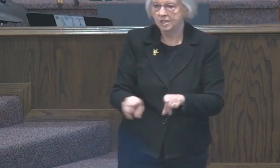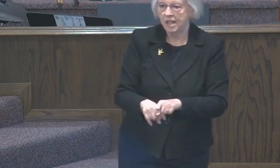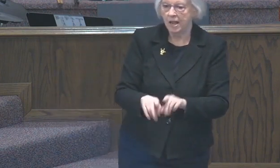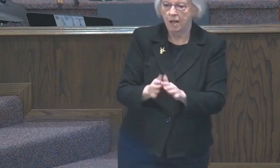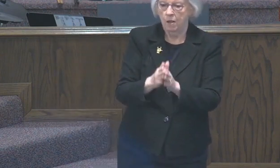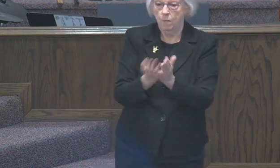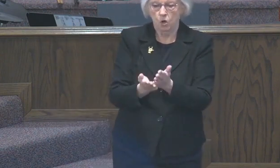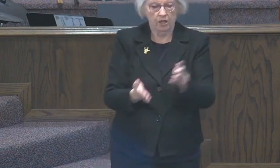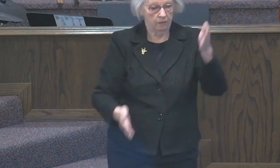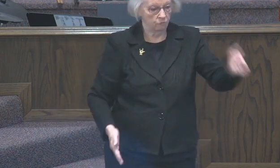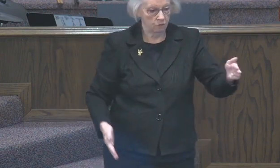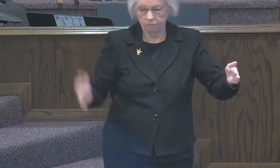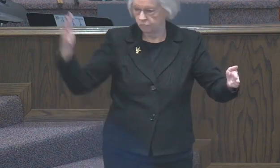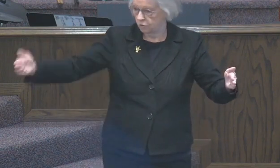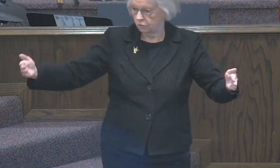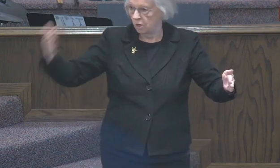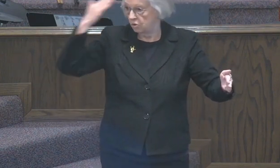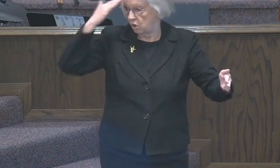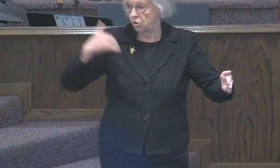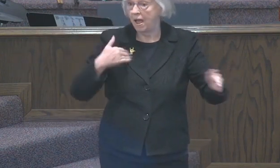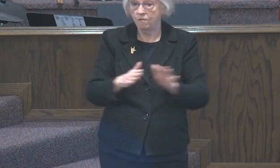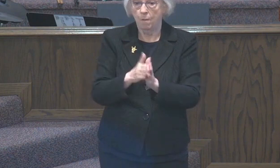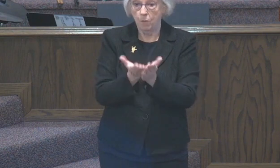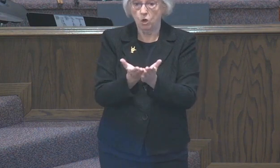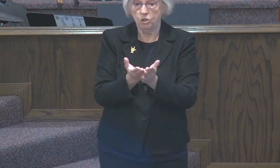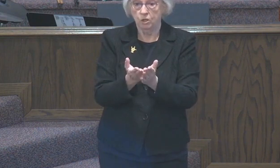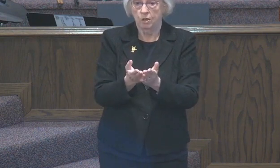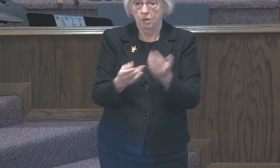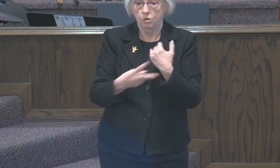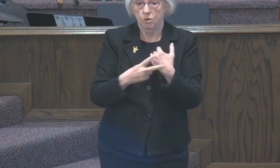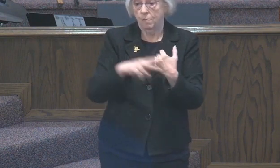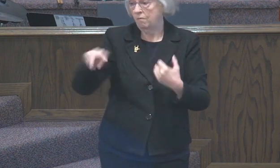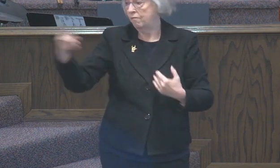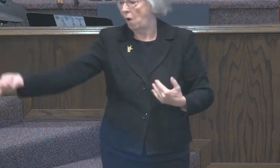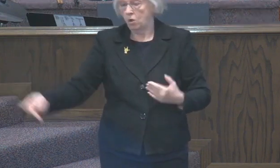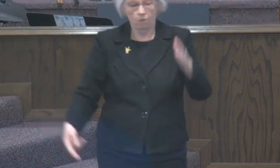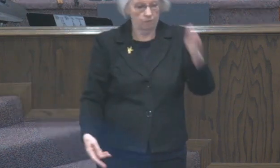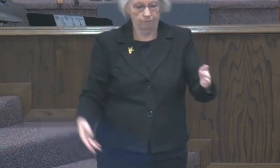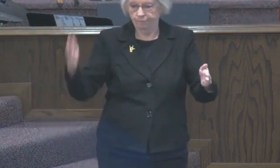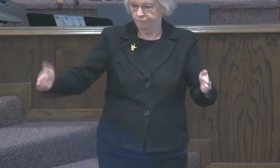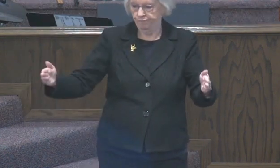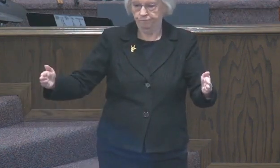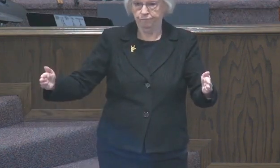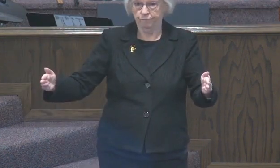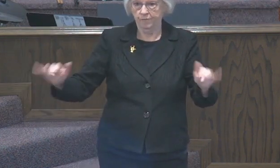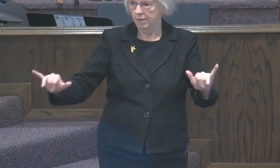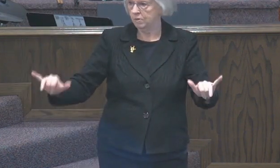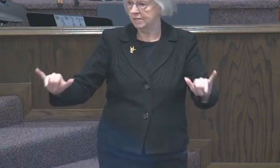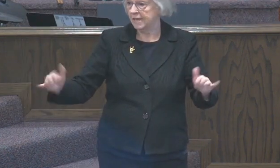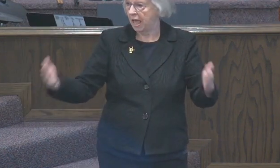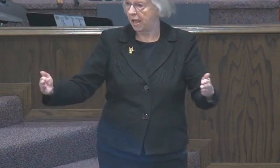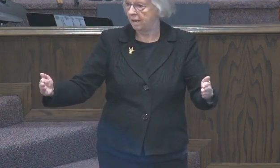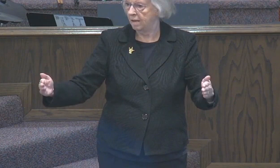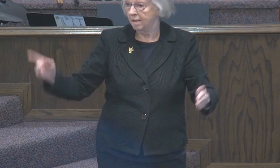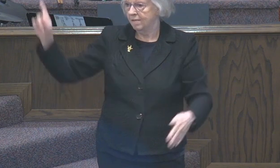of Scripture. A bookend. What do I mean by that? There are certain scriptures, as